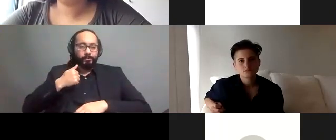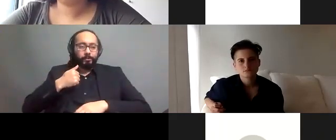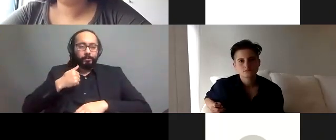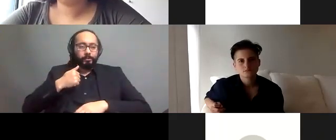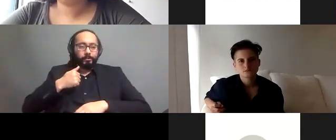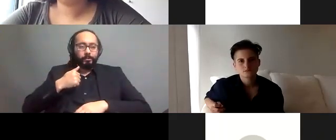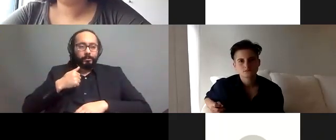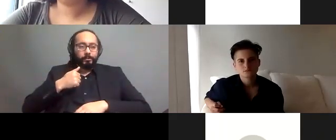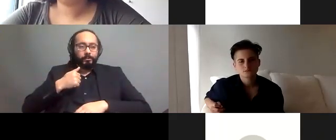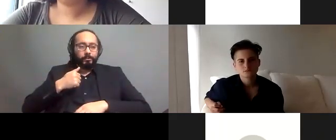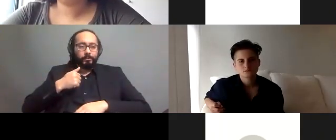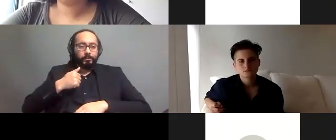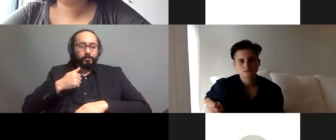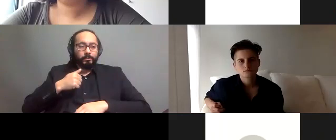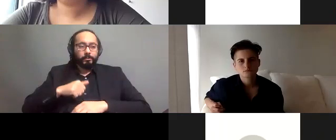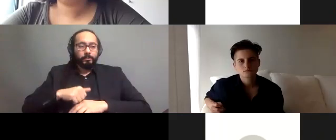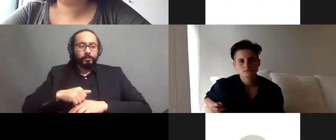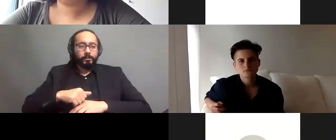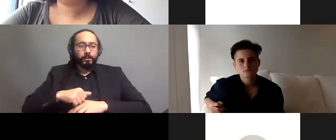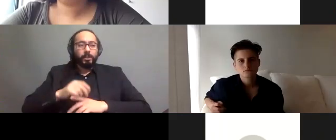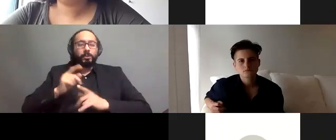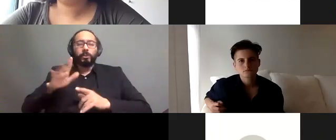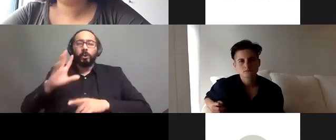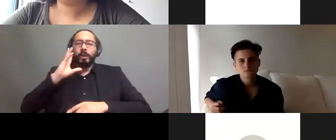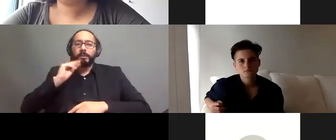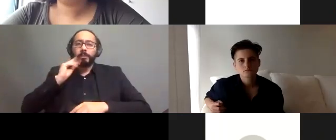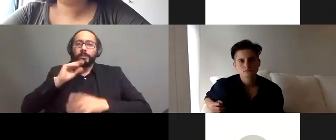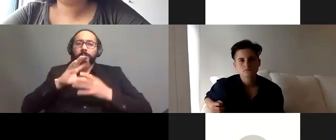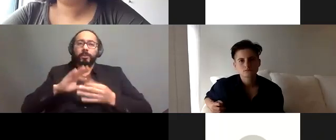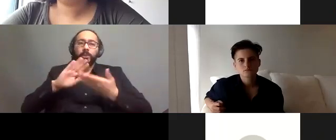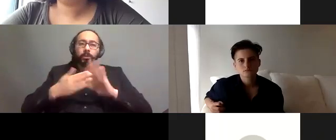with as far as community versus healthcare system?